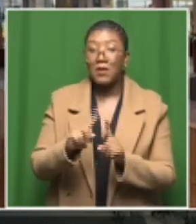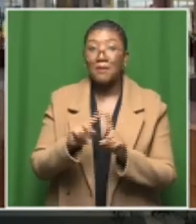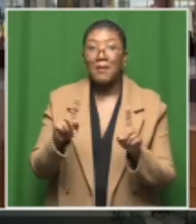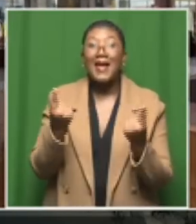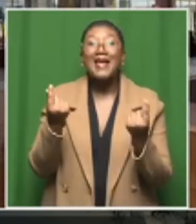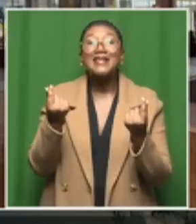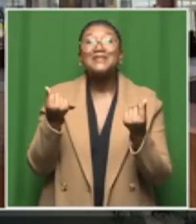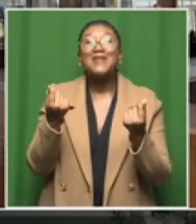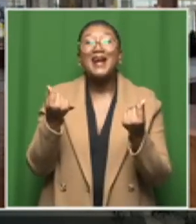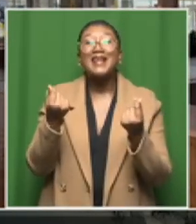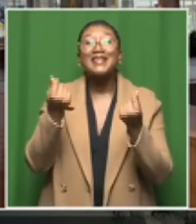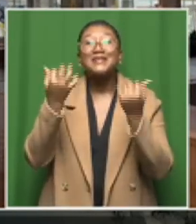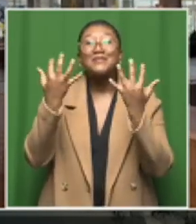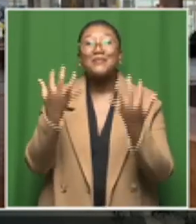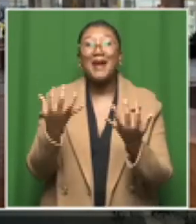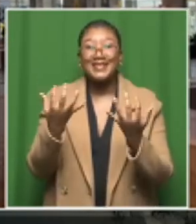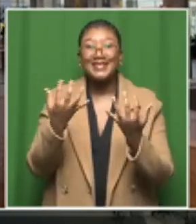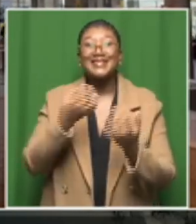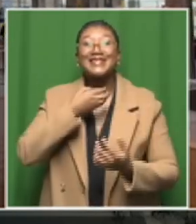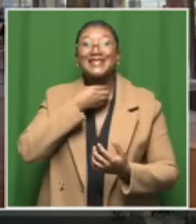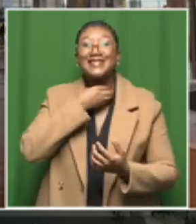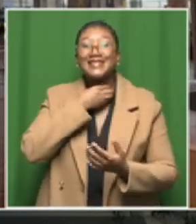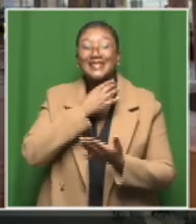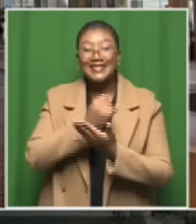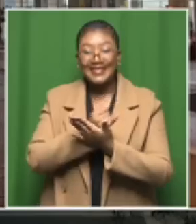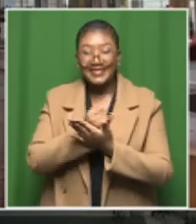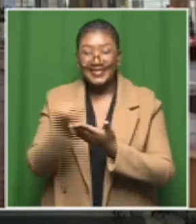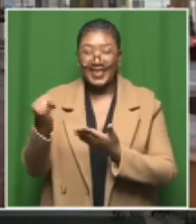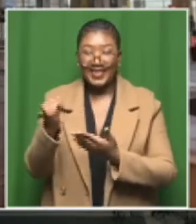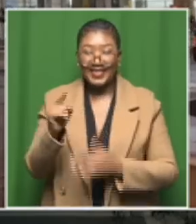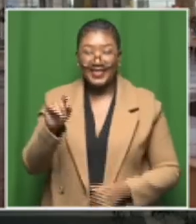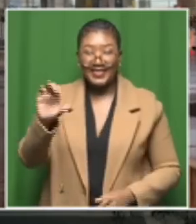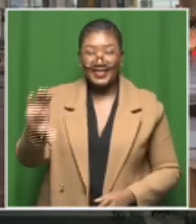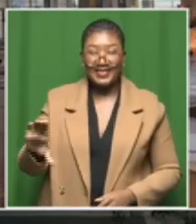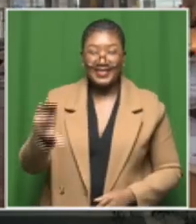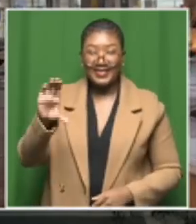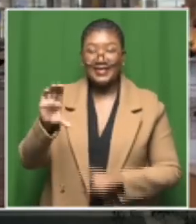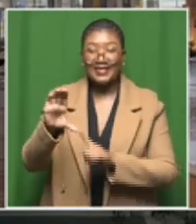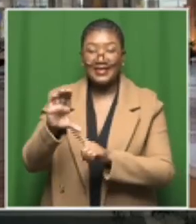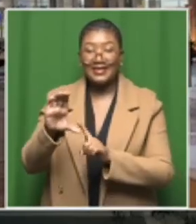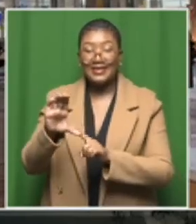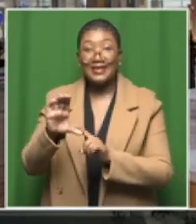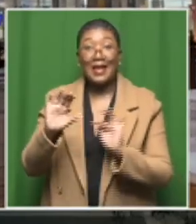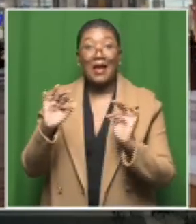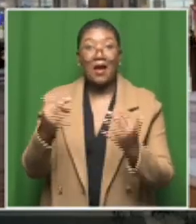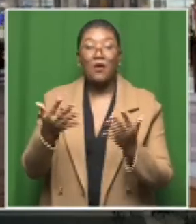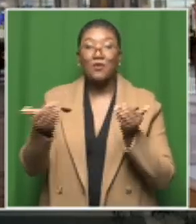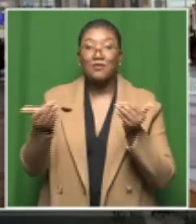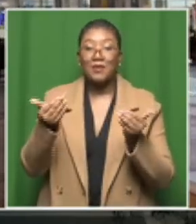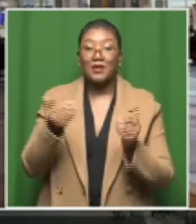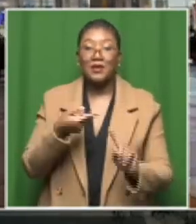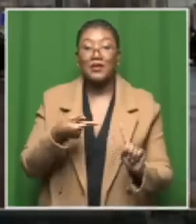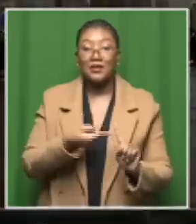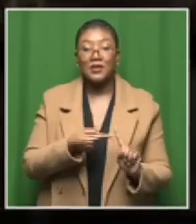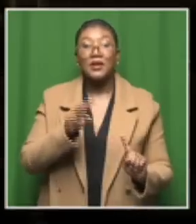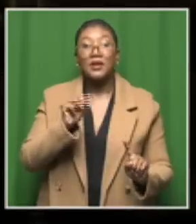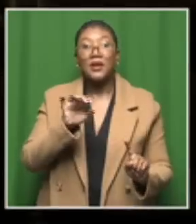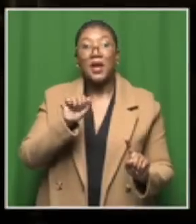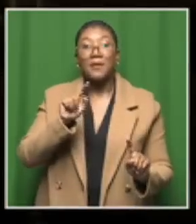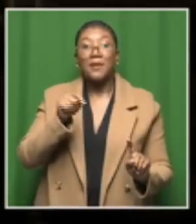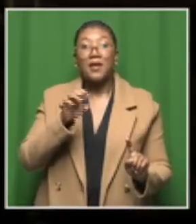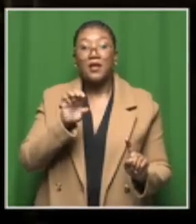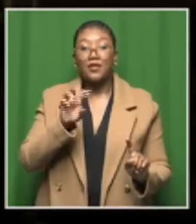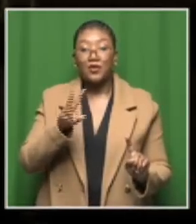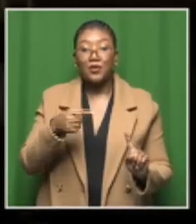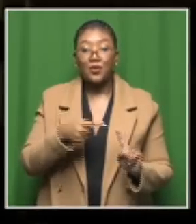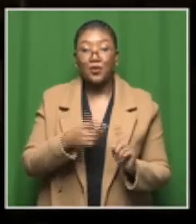of the budget deficit shortfall, where will it come from? But I'm not alone. I am with Matthew Parks, who comes from the Congress of South African